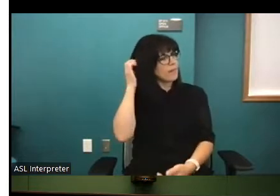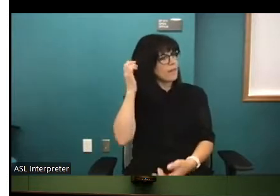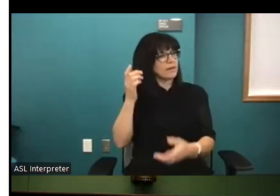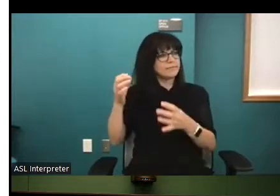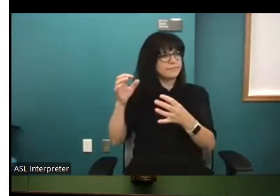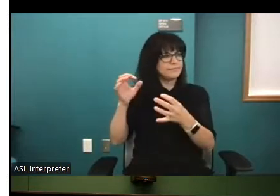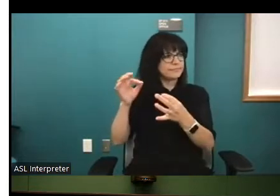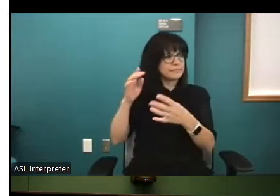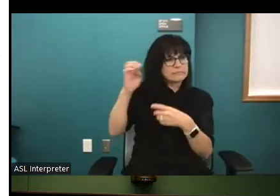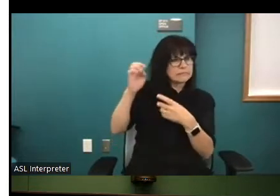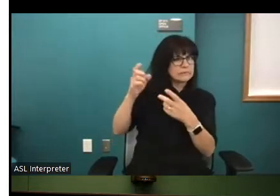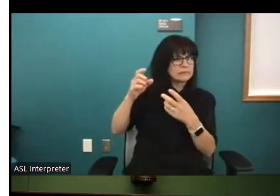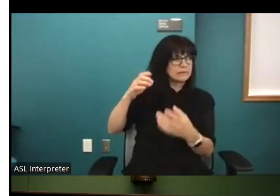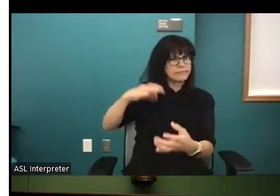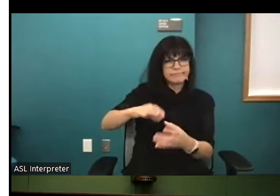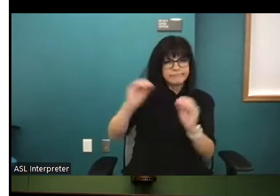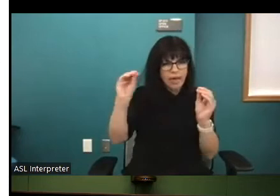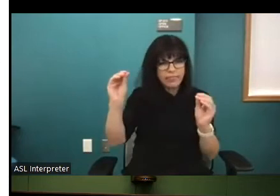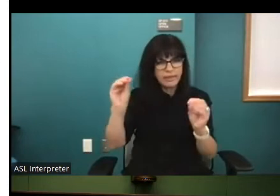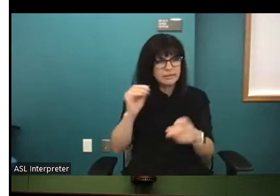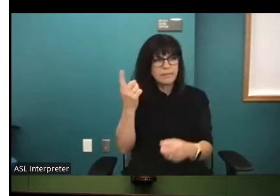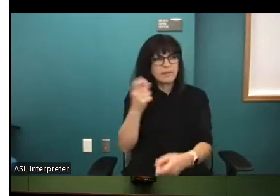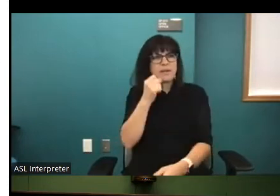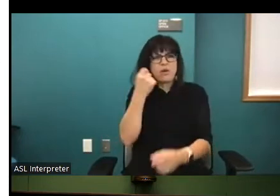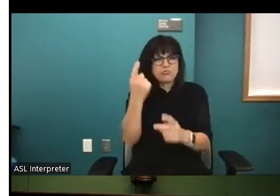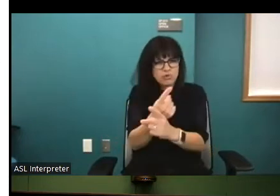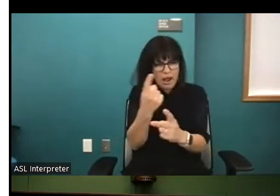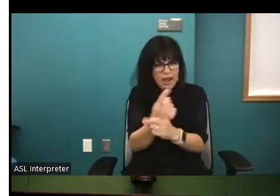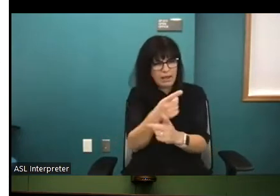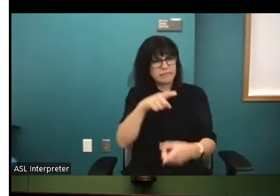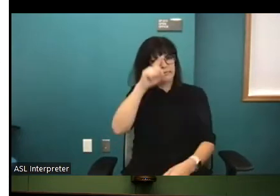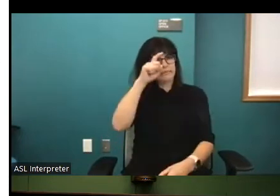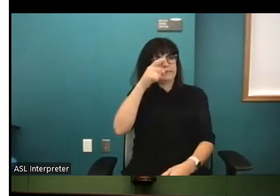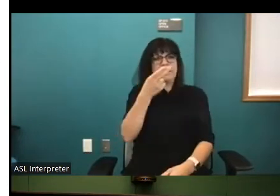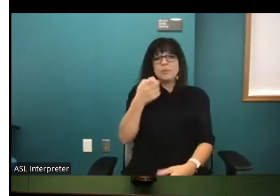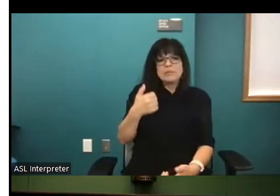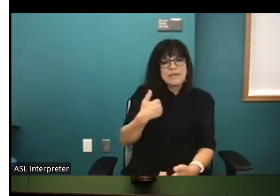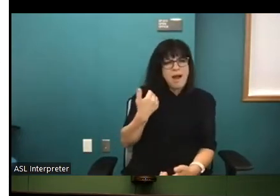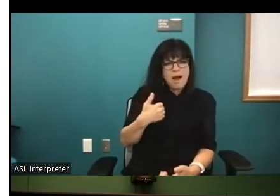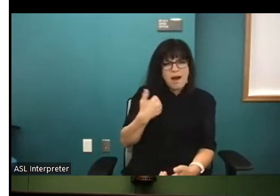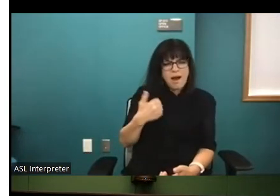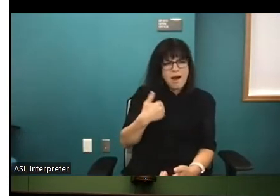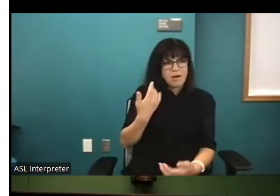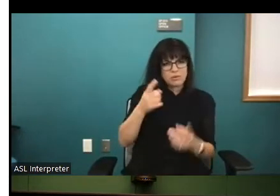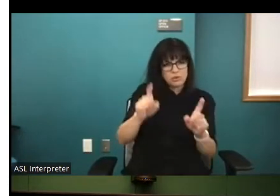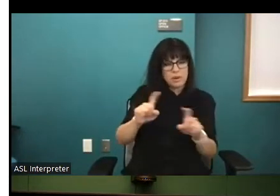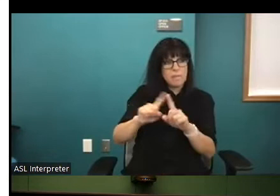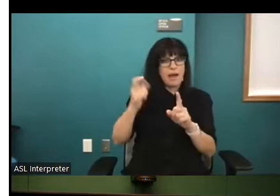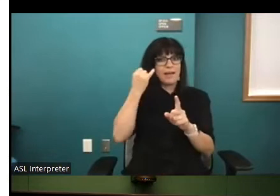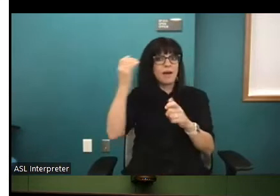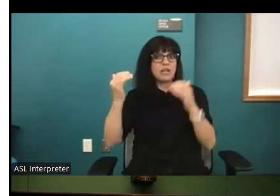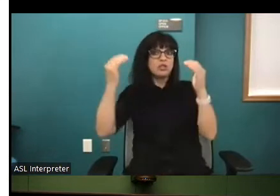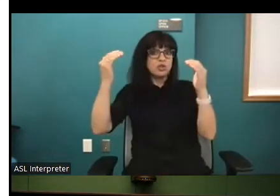feedback from them, right? And so something is not right. He was little when we did that, but if you have an adult patient or an